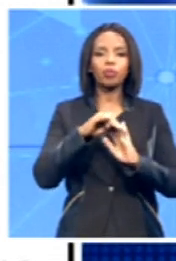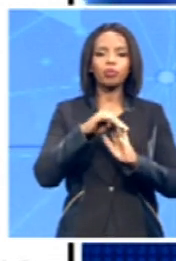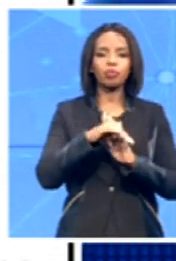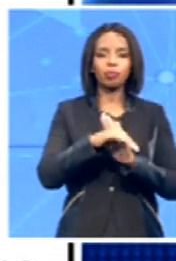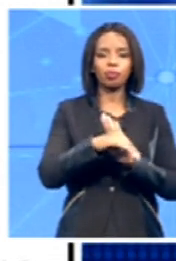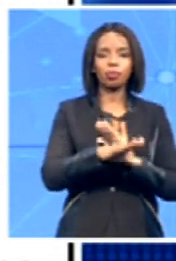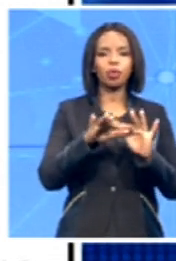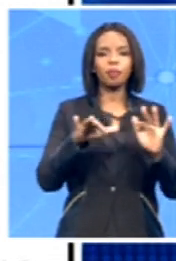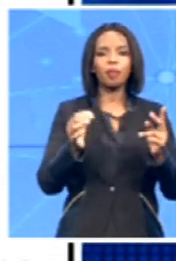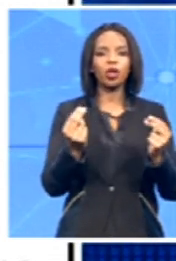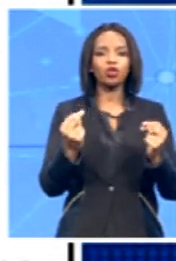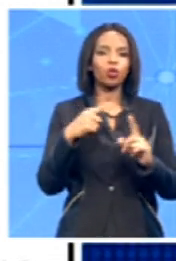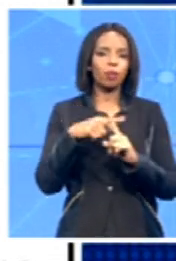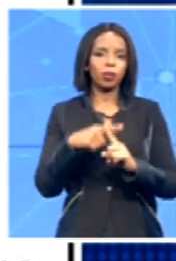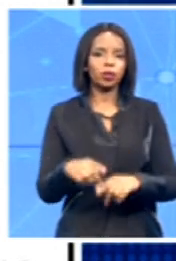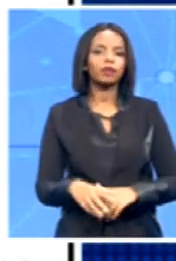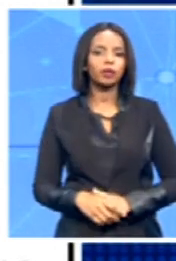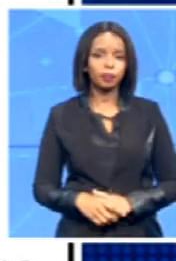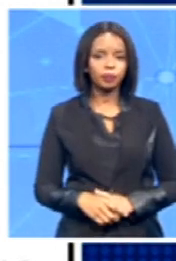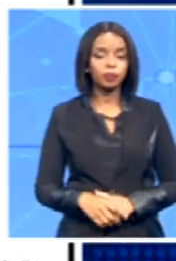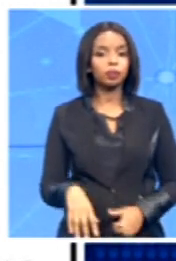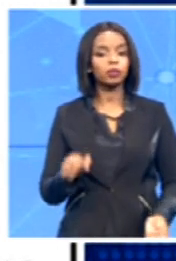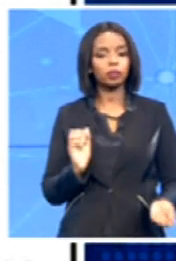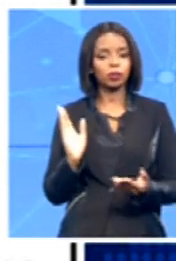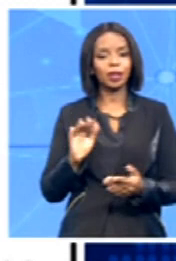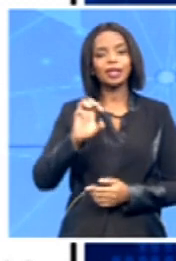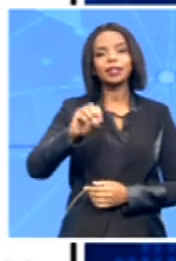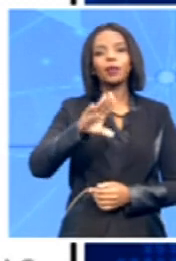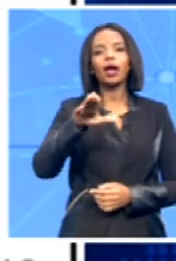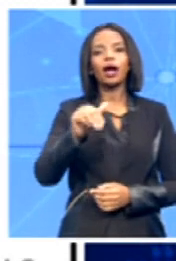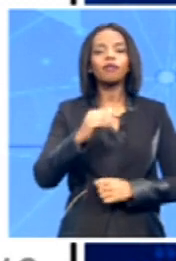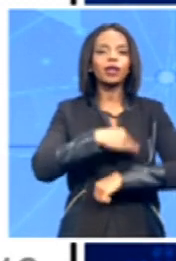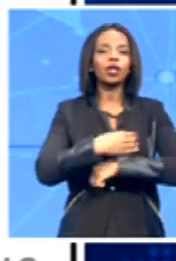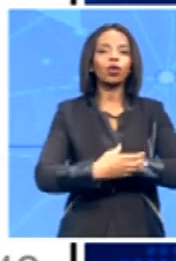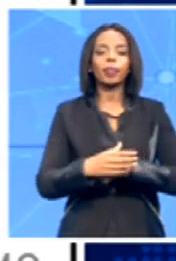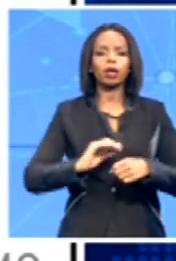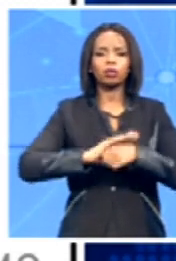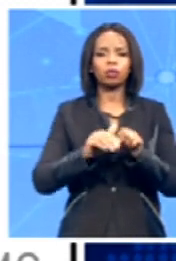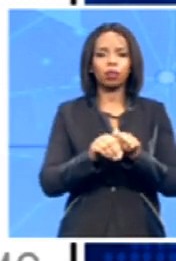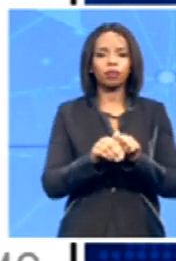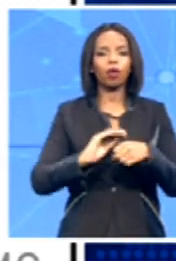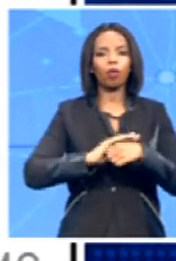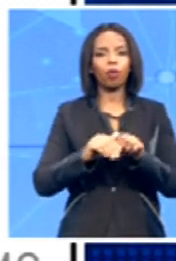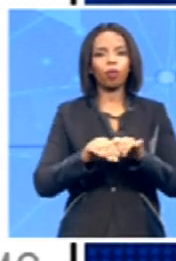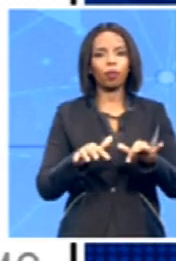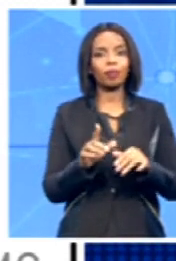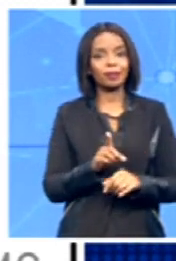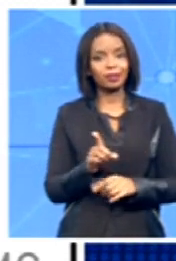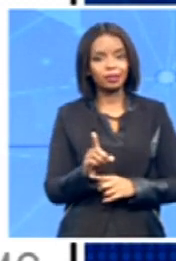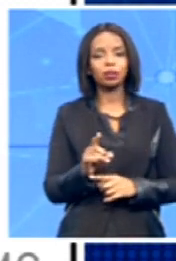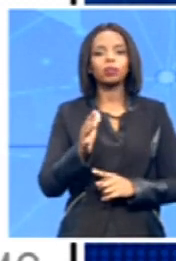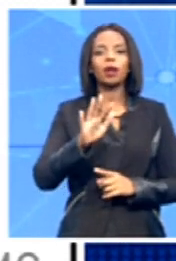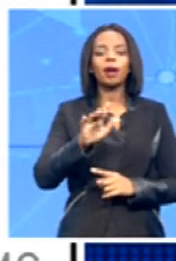from the South African COVID Modelling Consortium was a median of 777 cases per day for